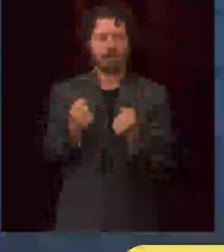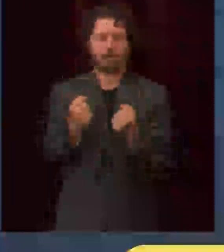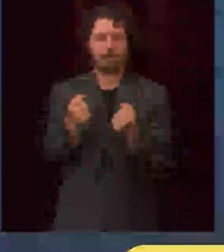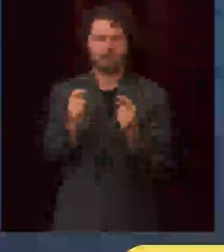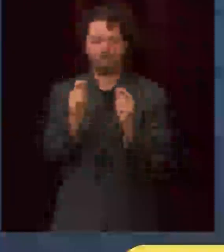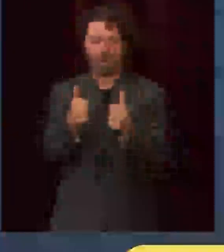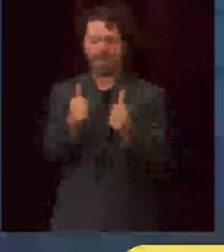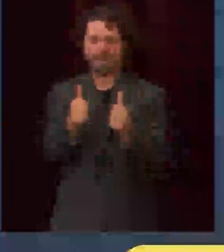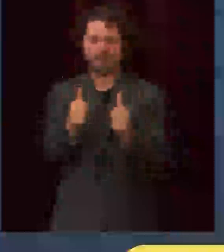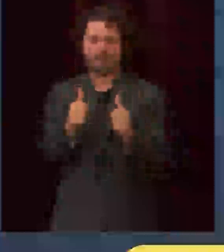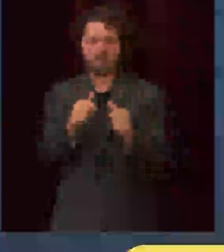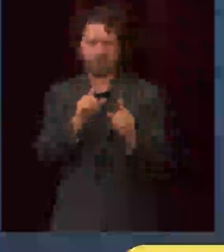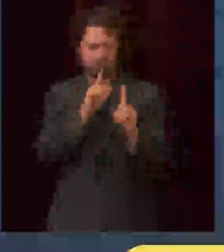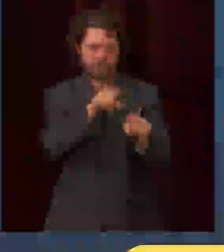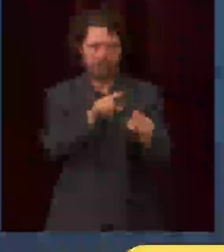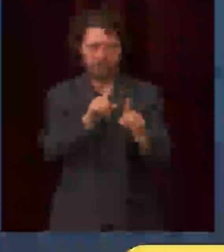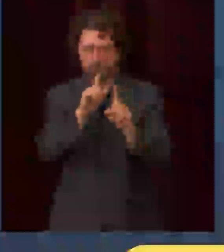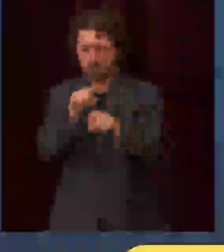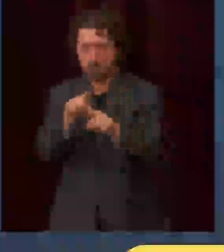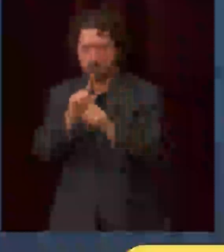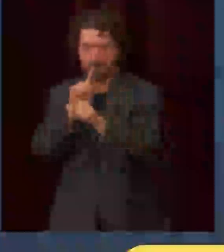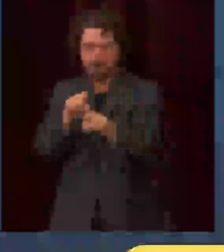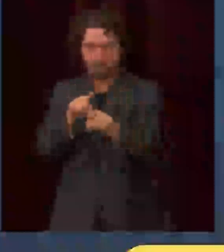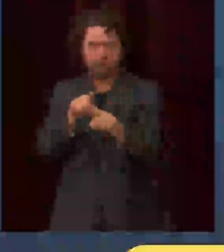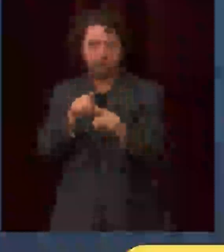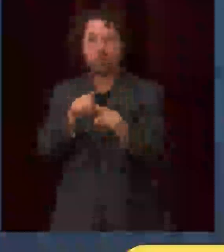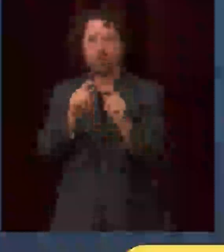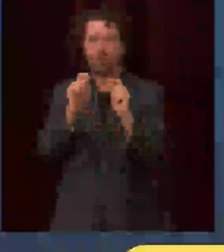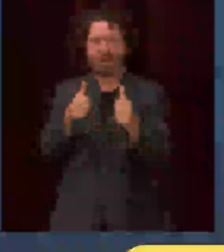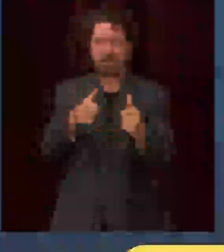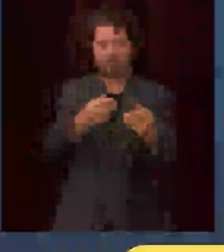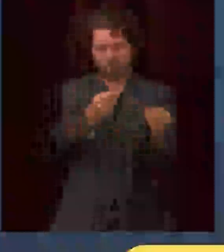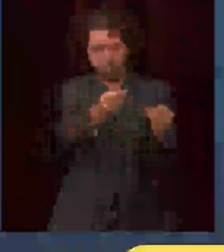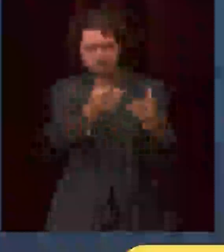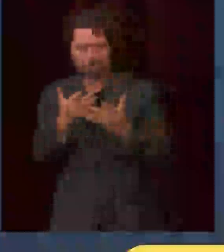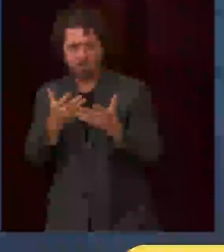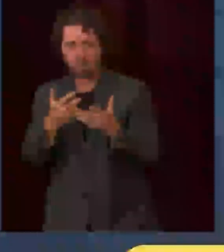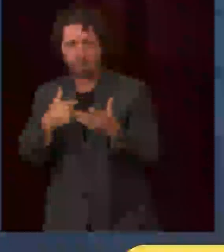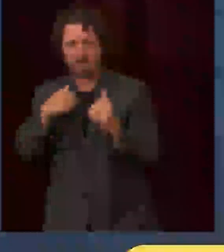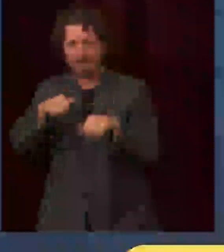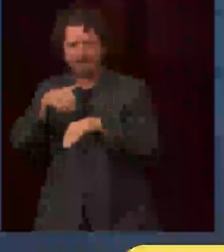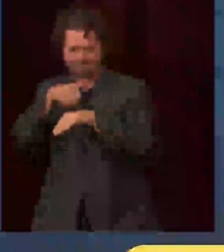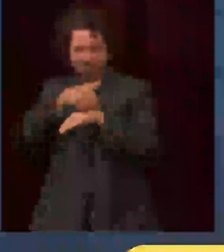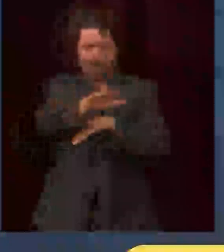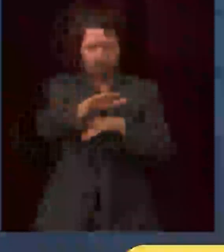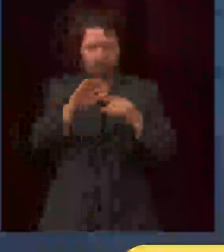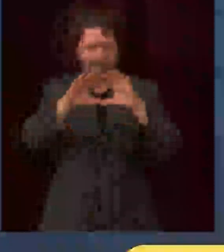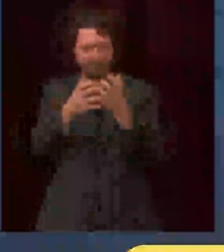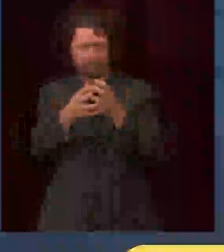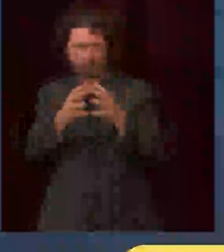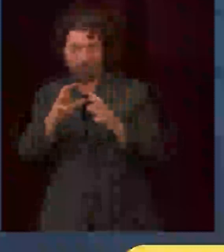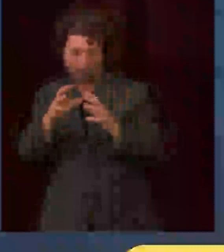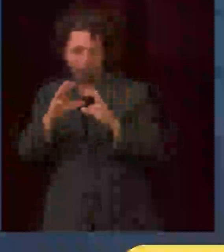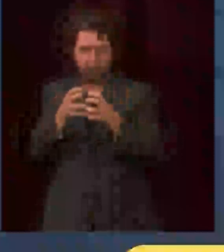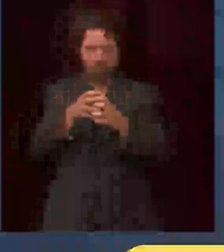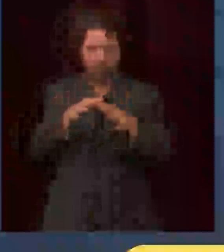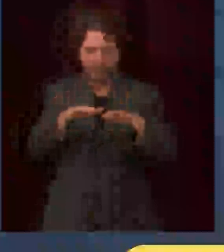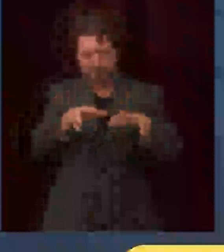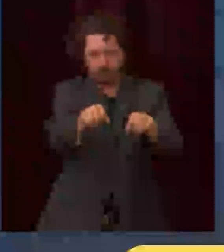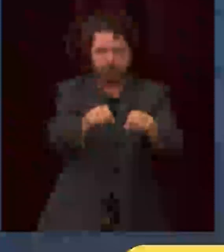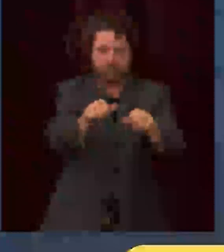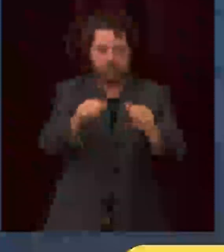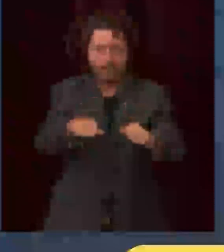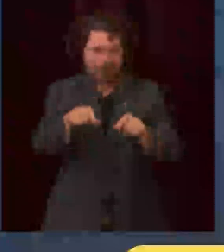in to help folks control the disease, get people tested, so that we can find out who else might be